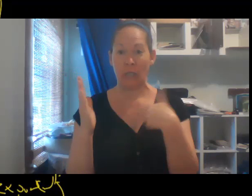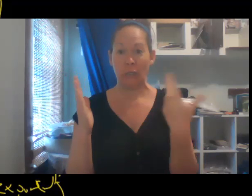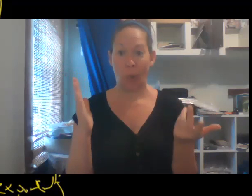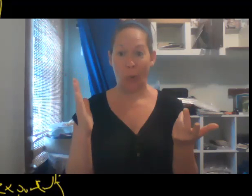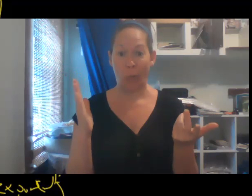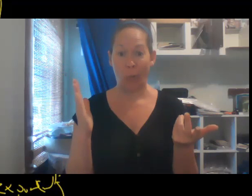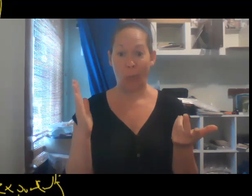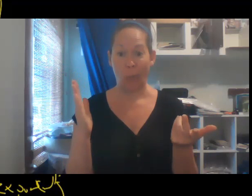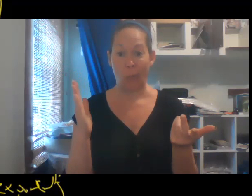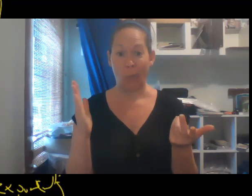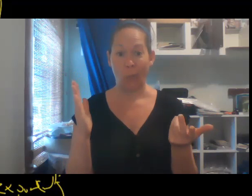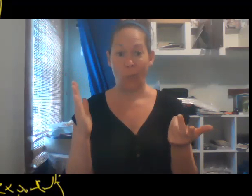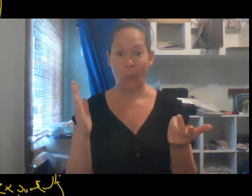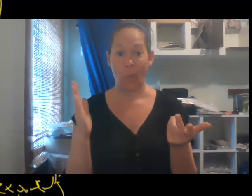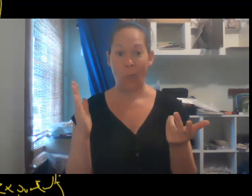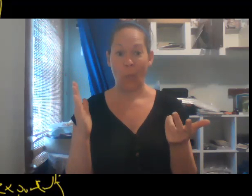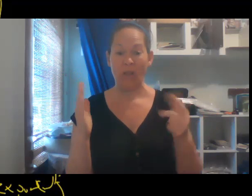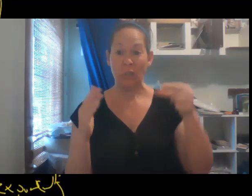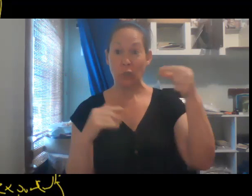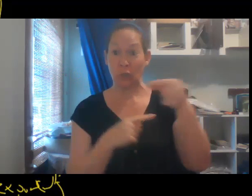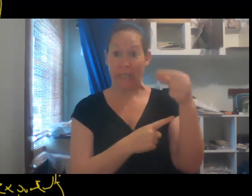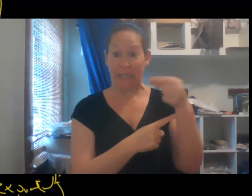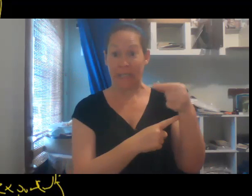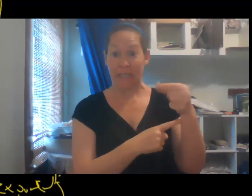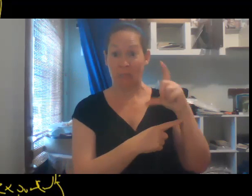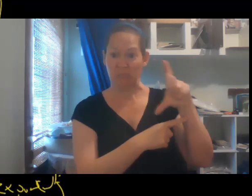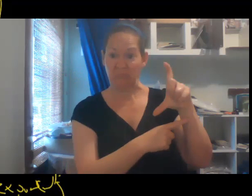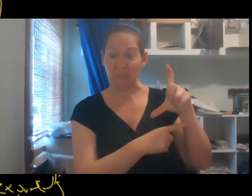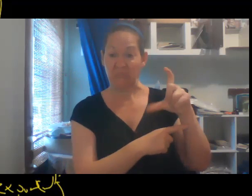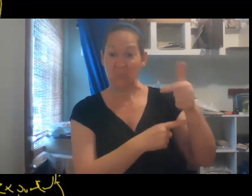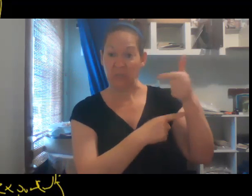I'm going to make a capital G for growth model.